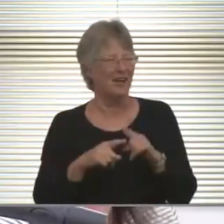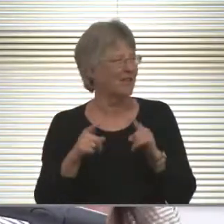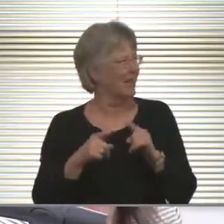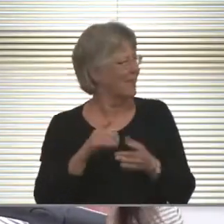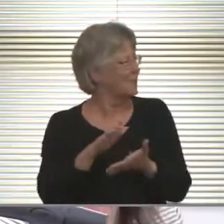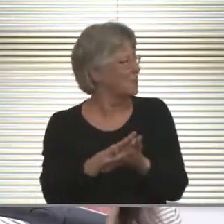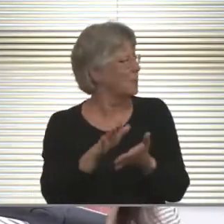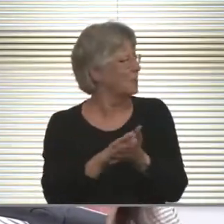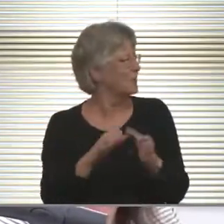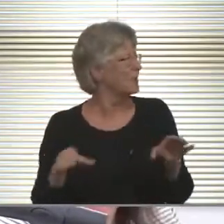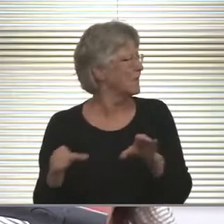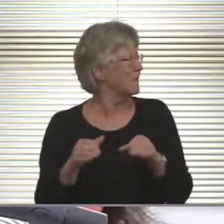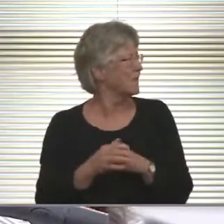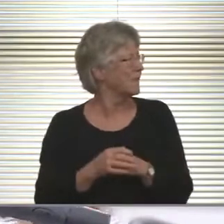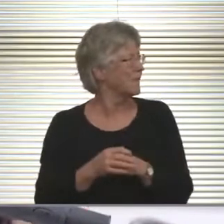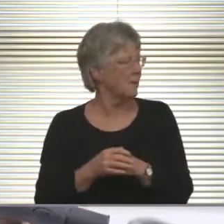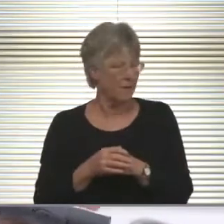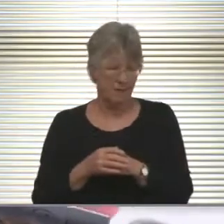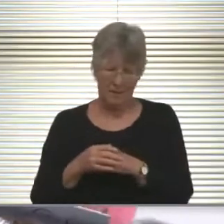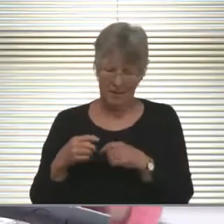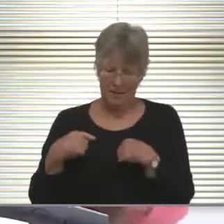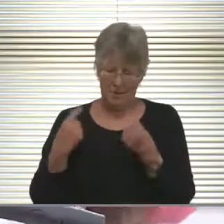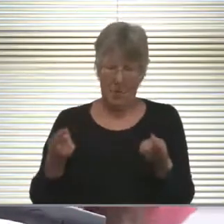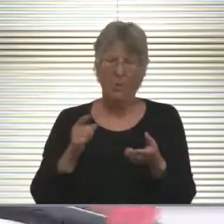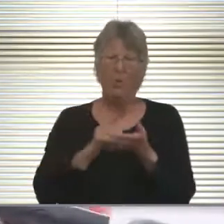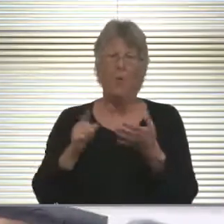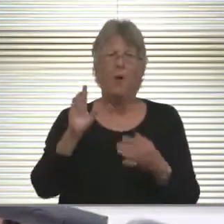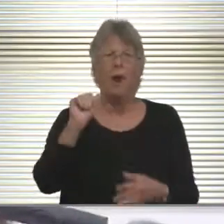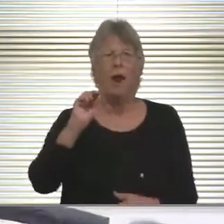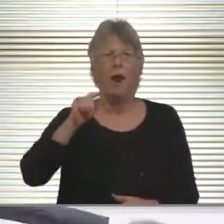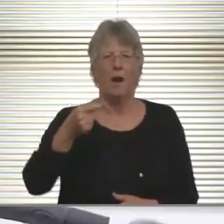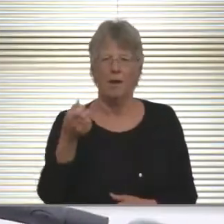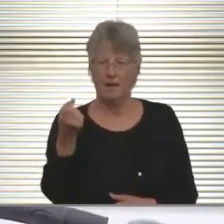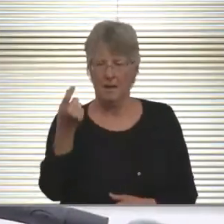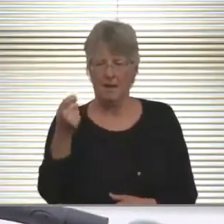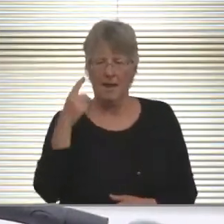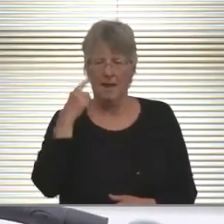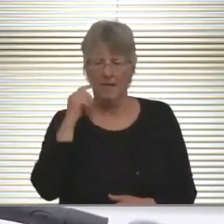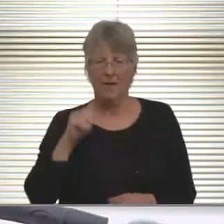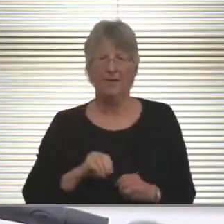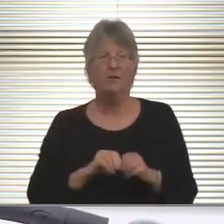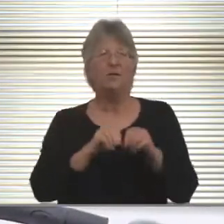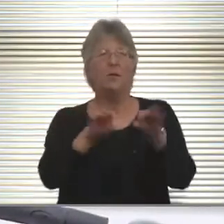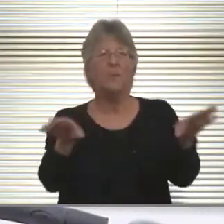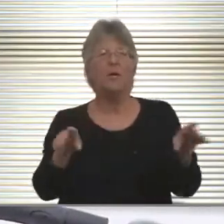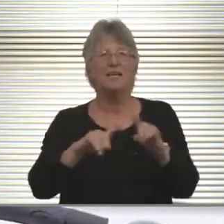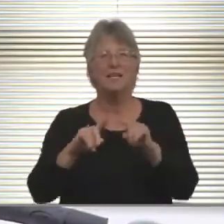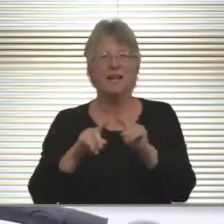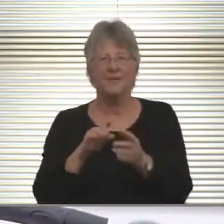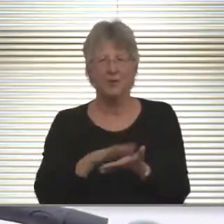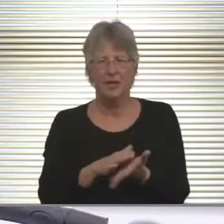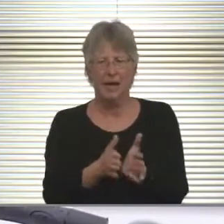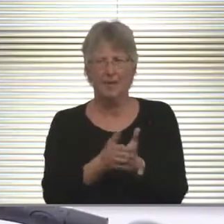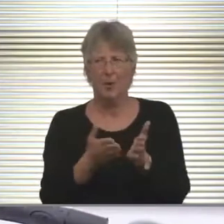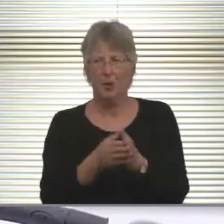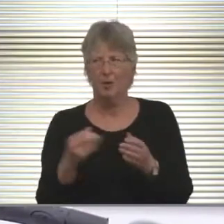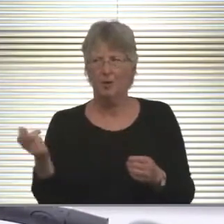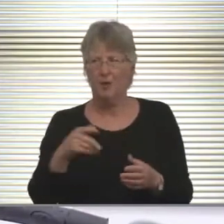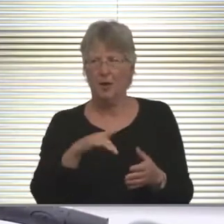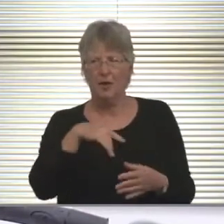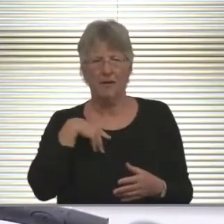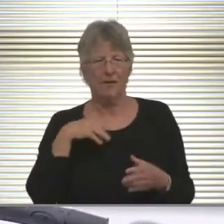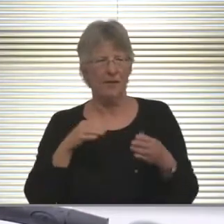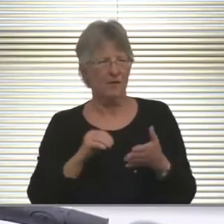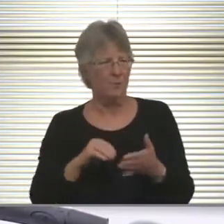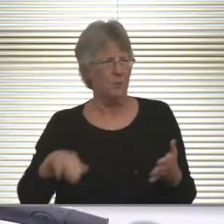today. During the week of August 11th, the staff prepared for the distribution of textbooks to the student body, and each class was assigned a certain day to come pick